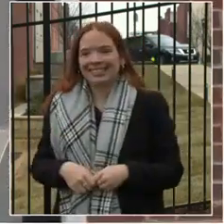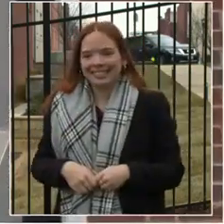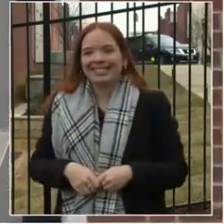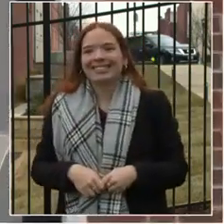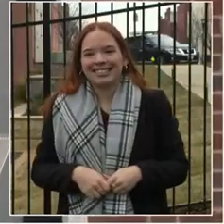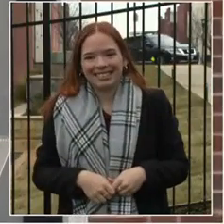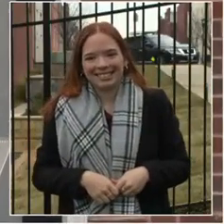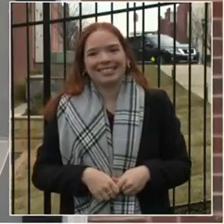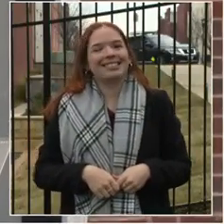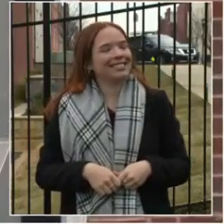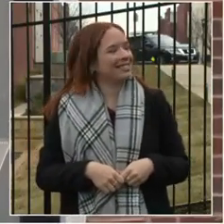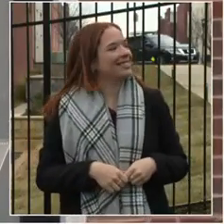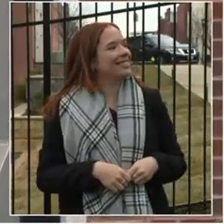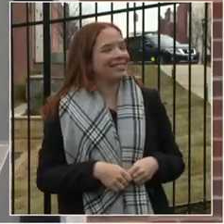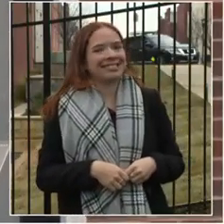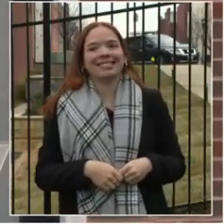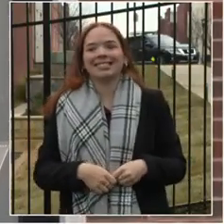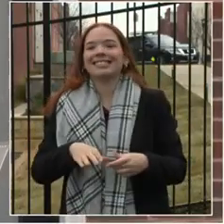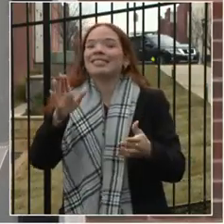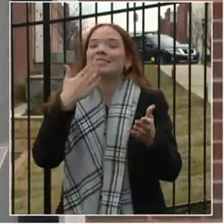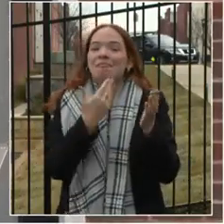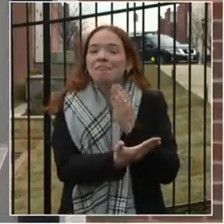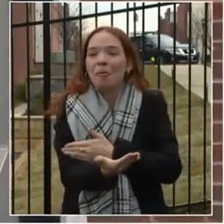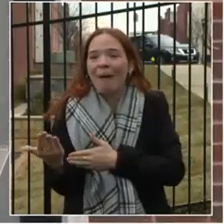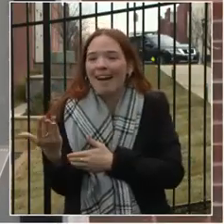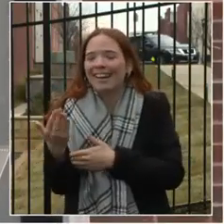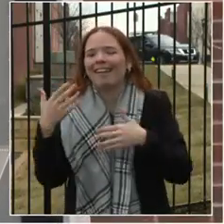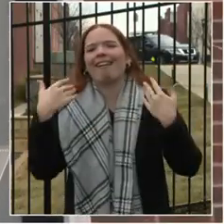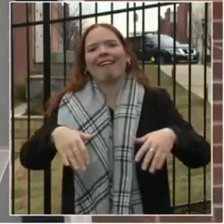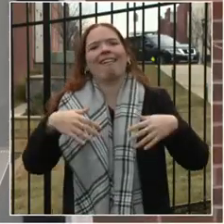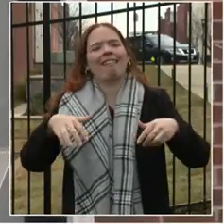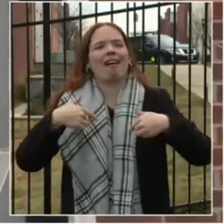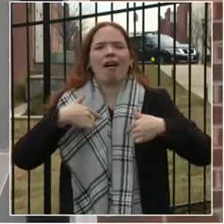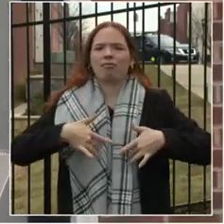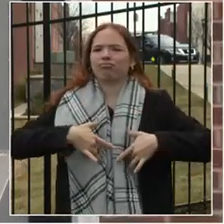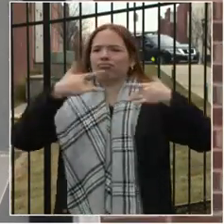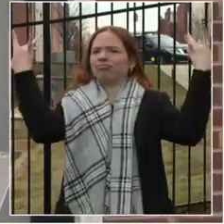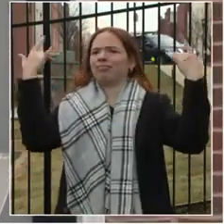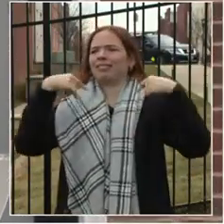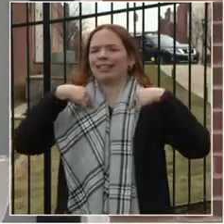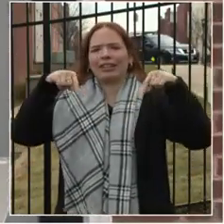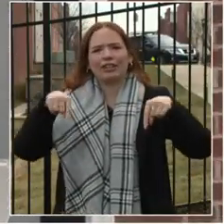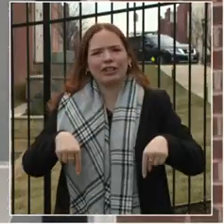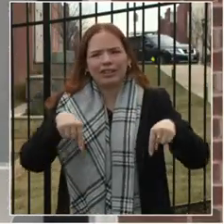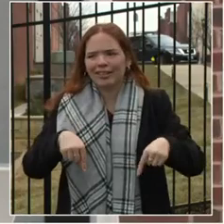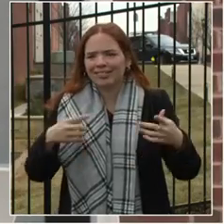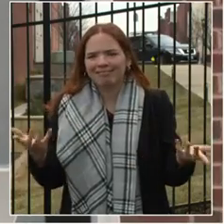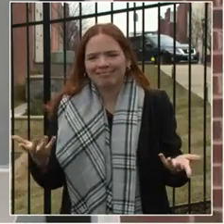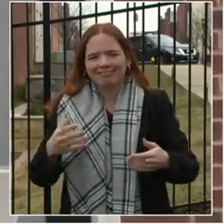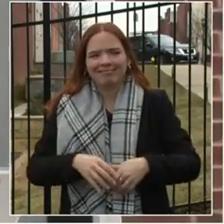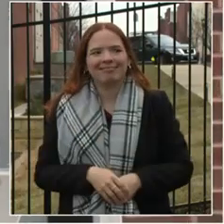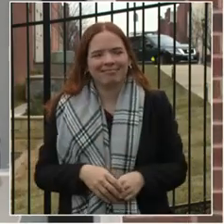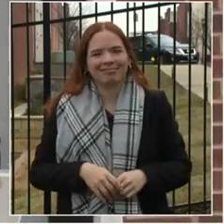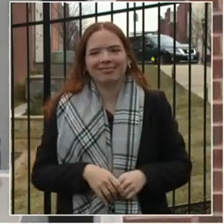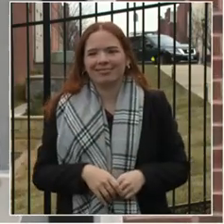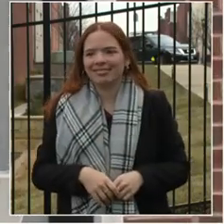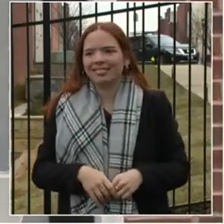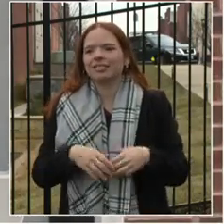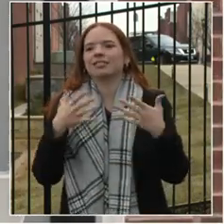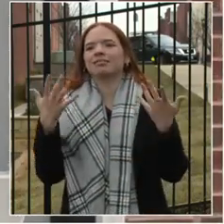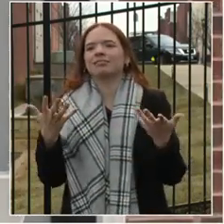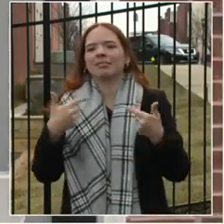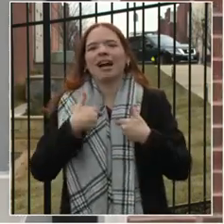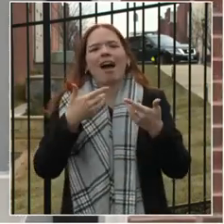Well, good morning, everybody. I'm delighted to be here, and I want to welcome all of